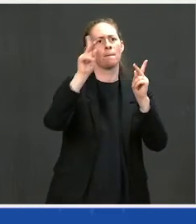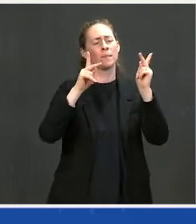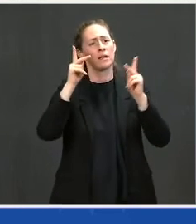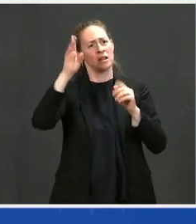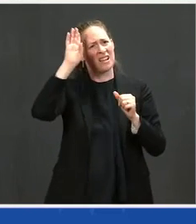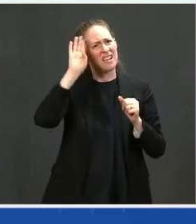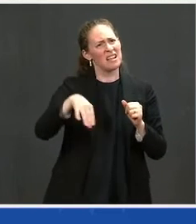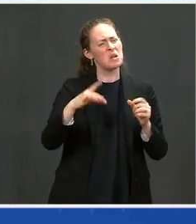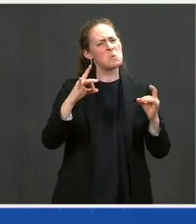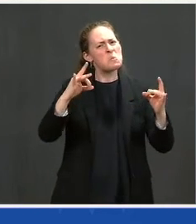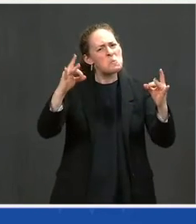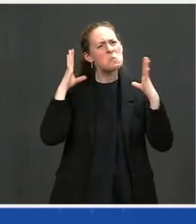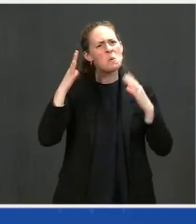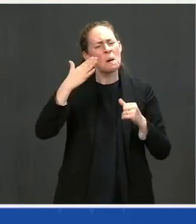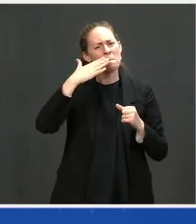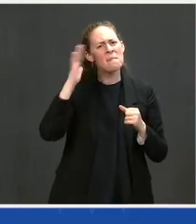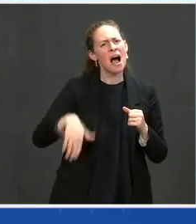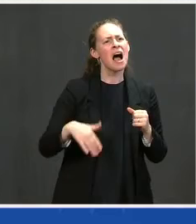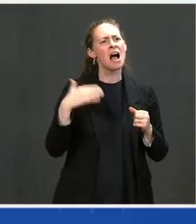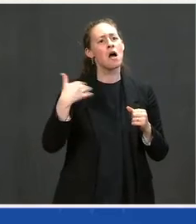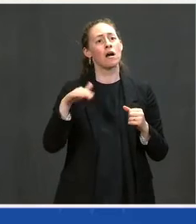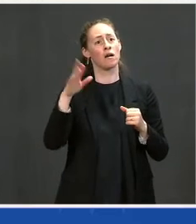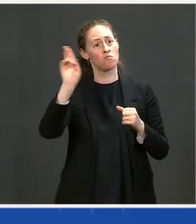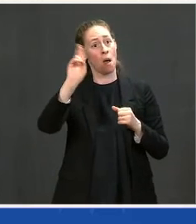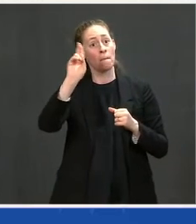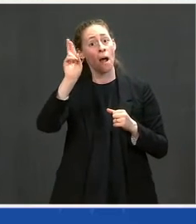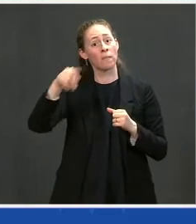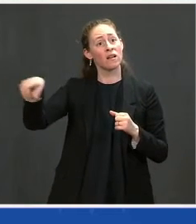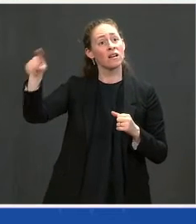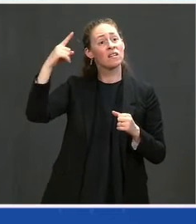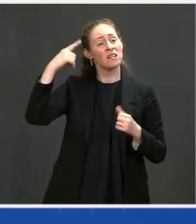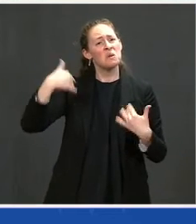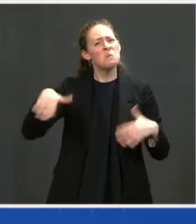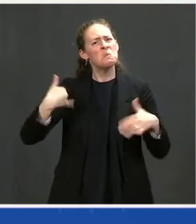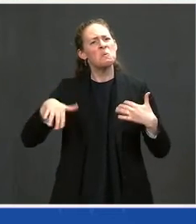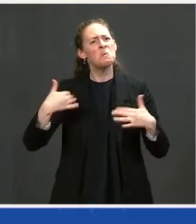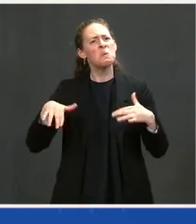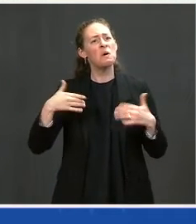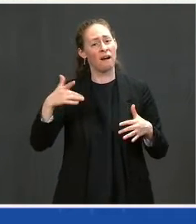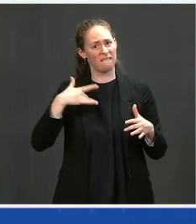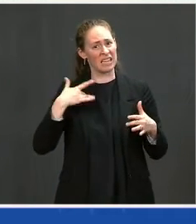despicable. Republican voters, the folks